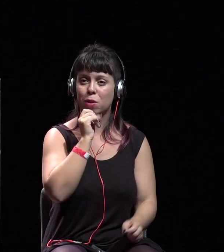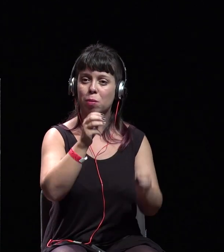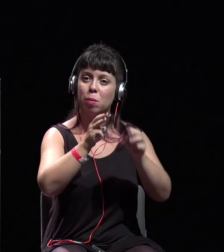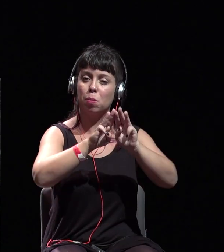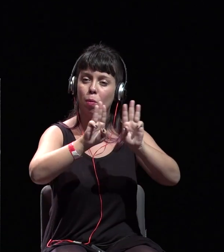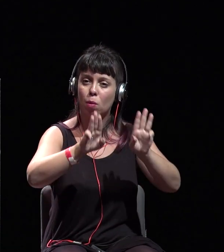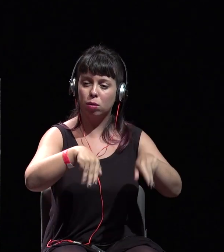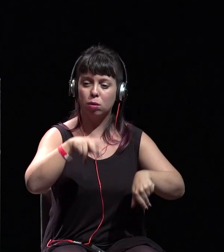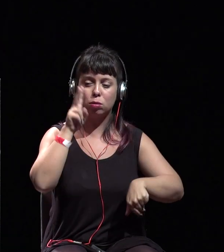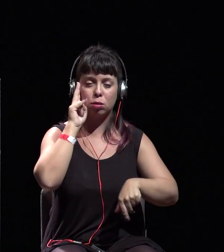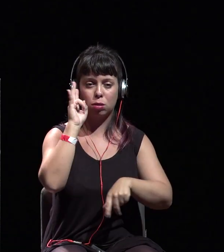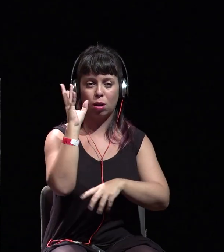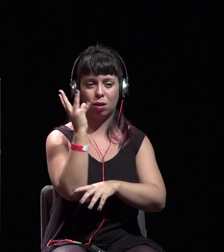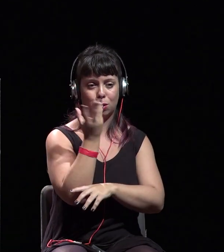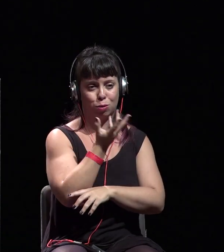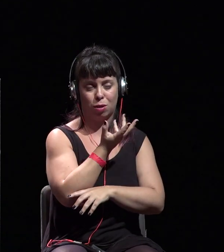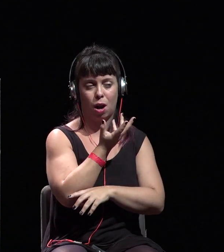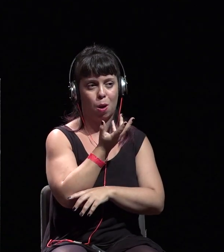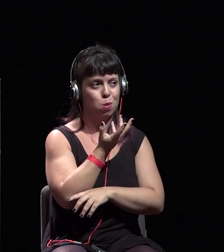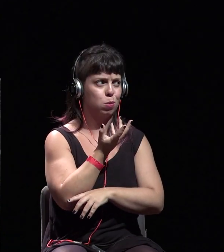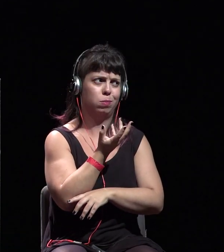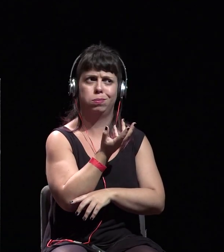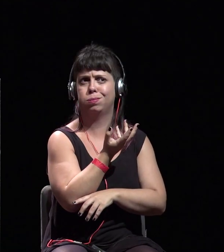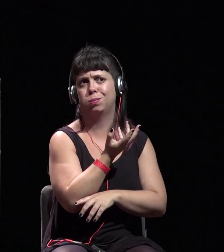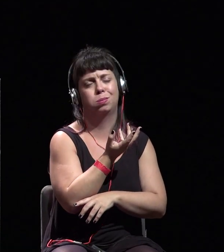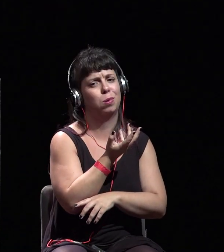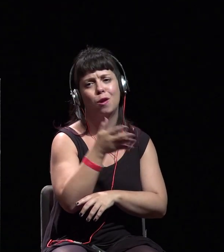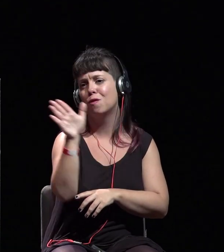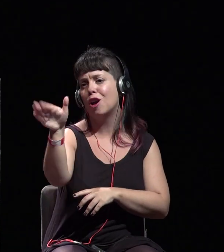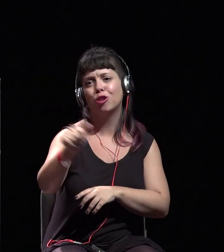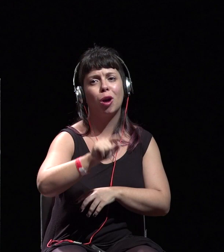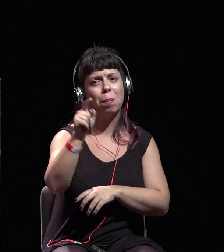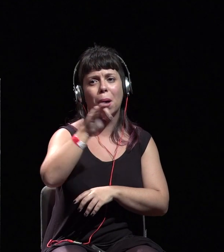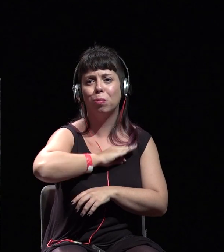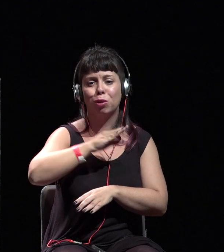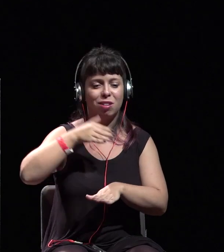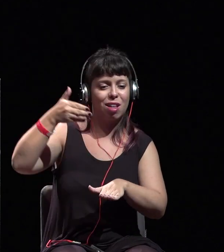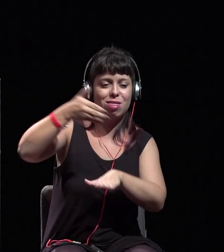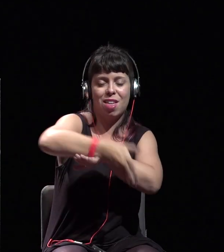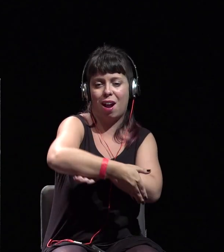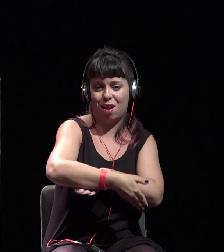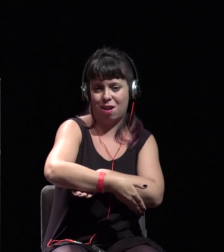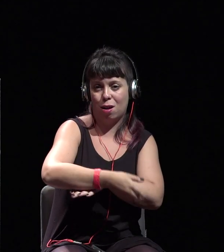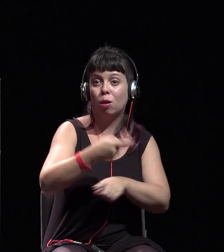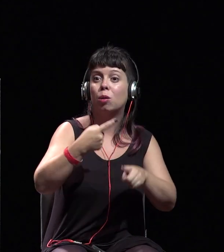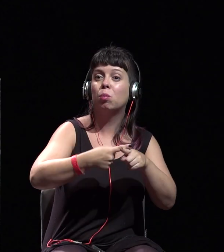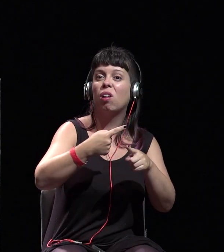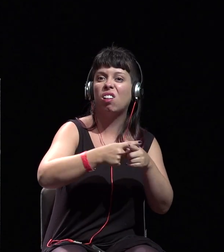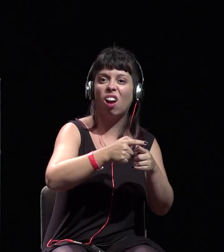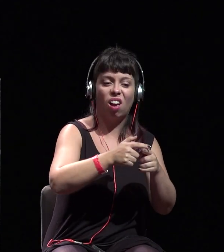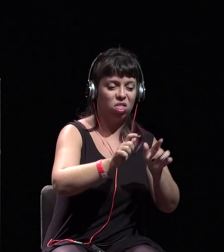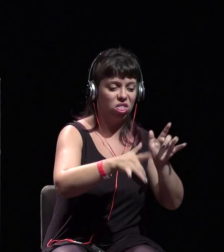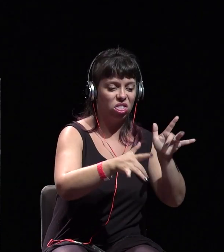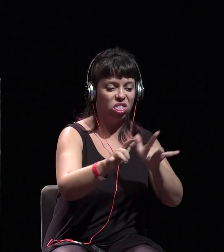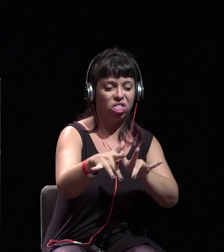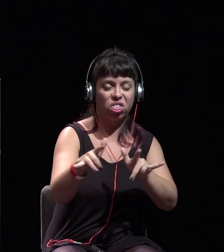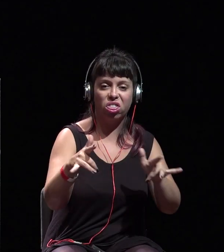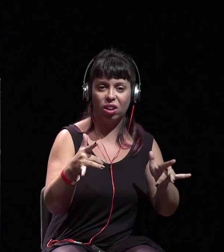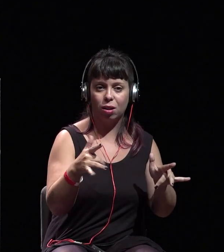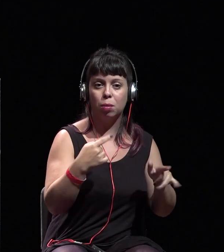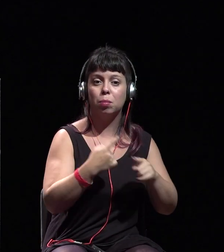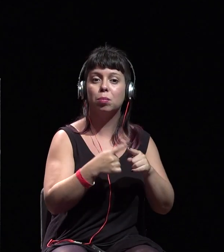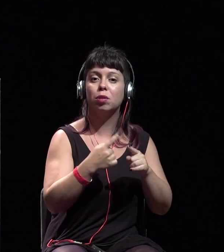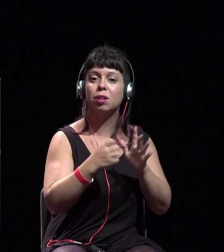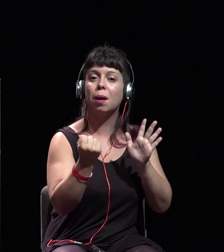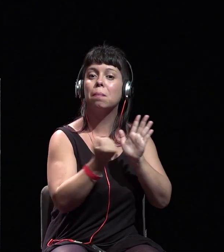property because it would damage their brand as a progressive, liberal, inclusive space. Additionally, we use museum brands to garner attention for